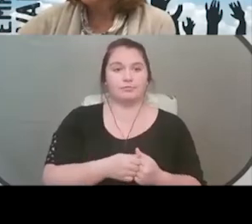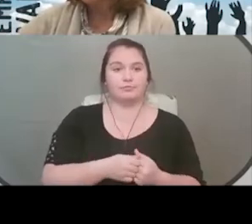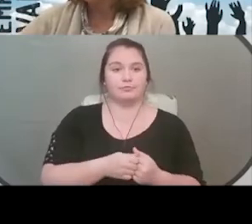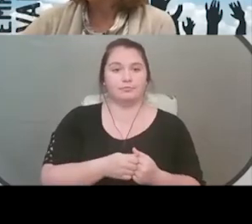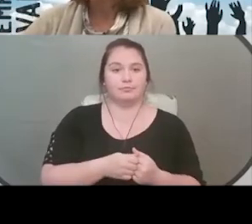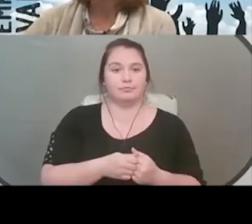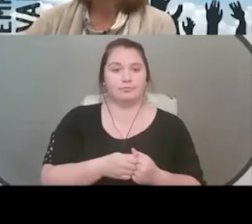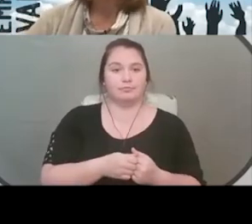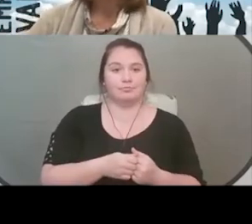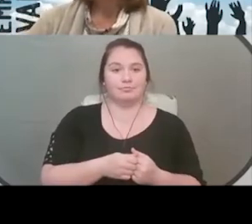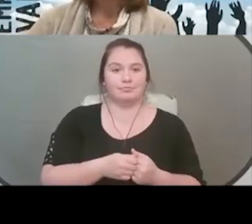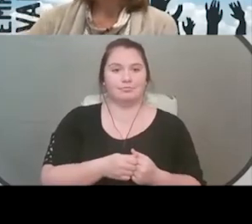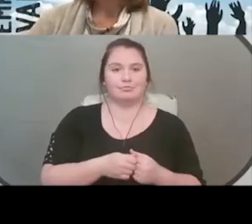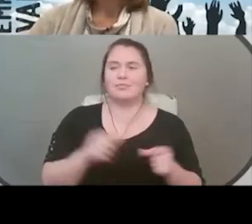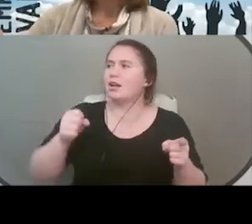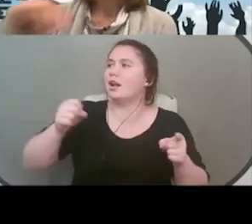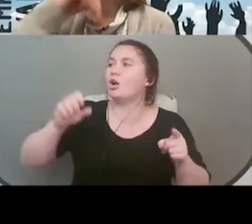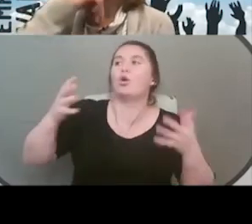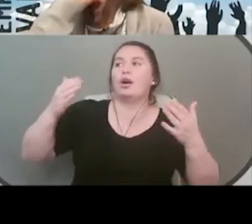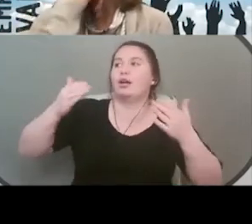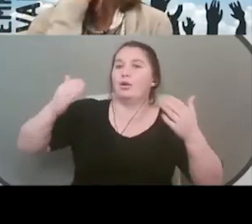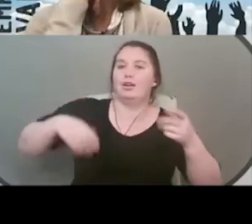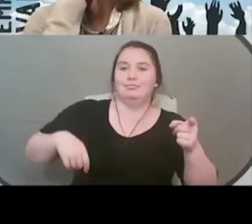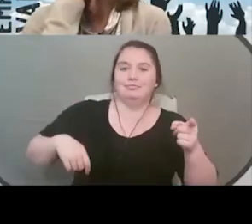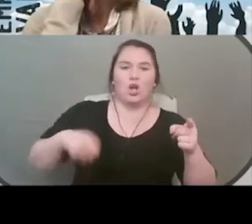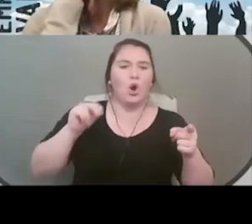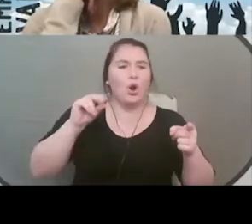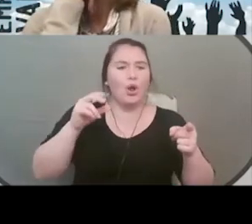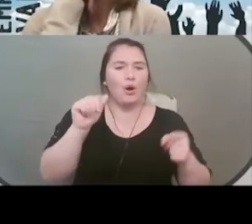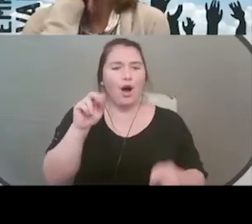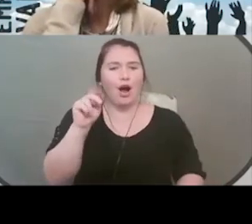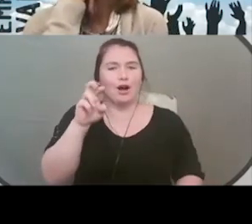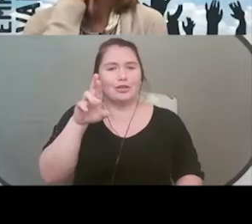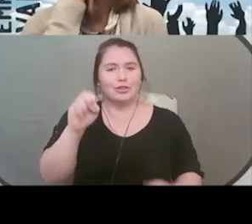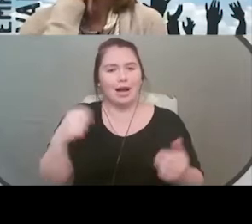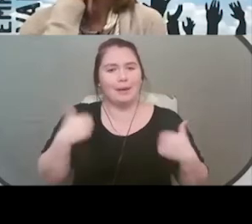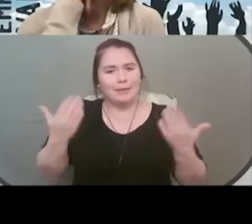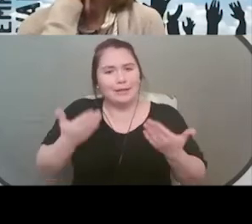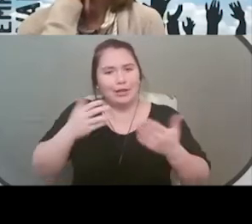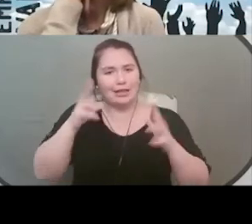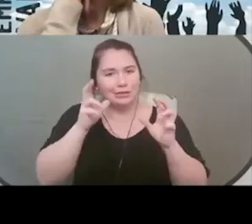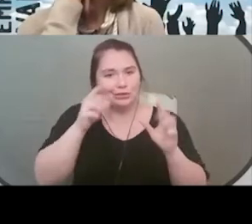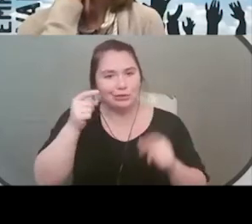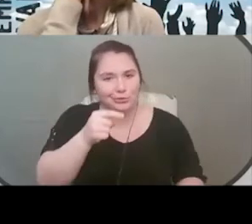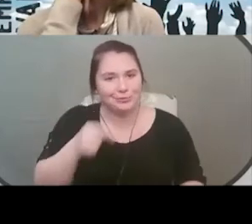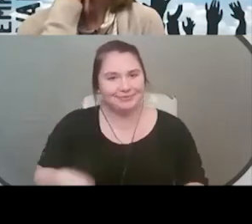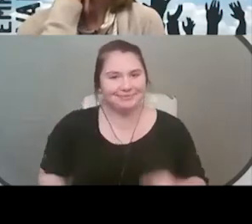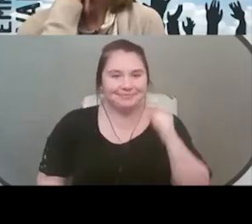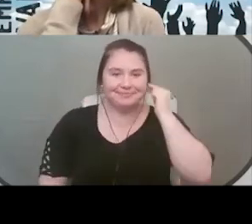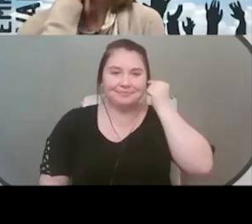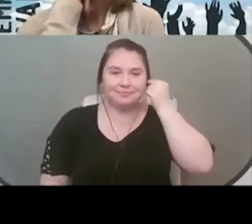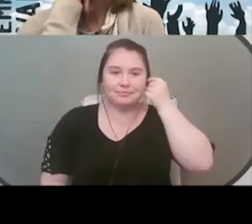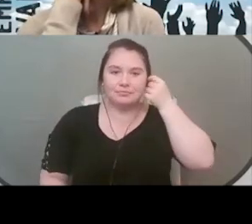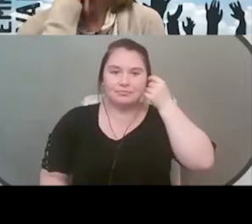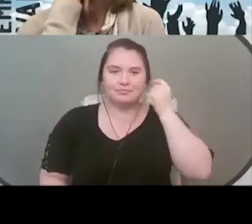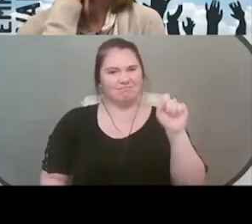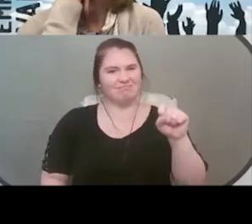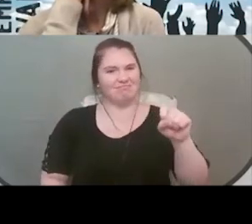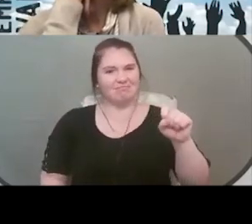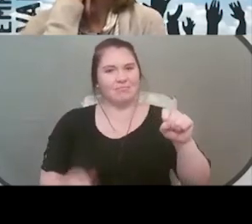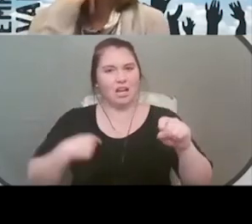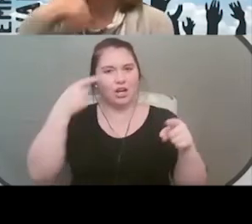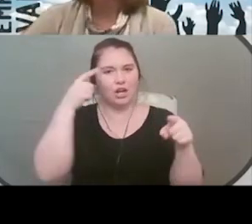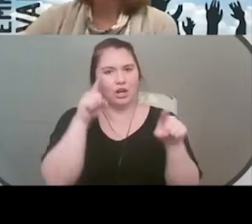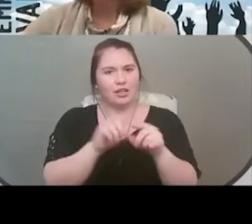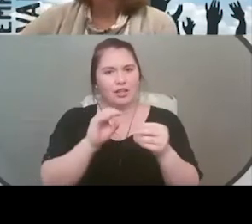Yeah, I say go ahead. Oh, no, you go ahead, Andre. I'm here to listen to you. Yeah, I just think like you're saying, if those numbers are